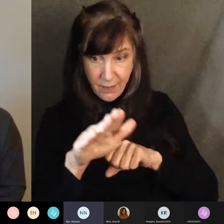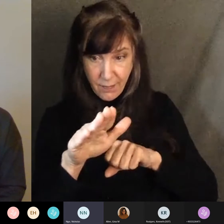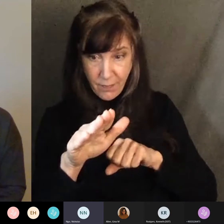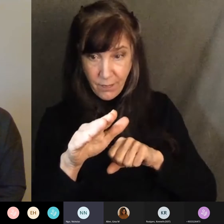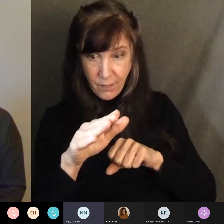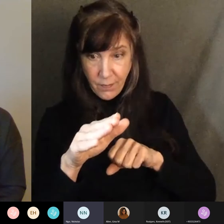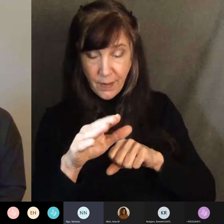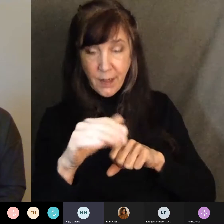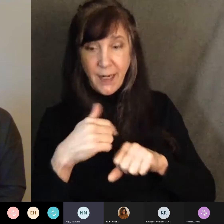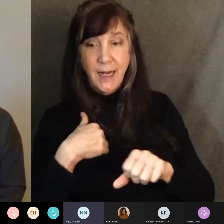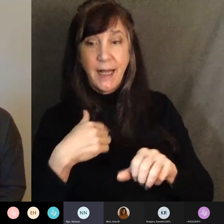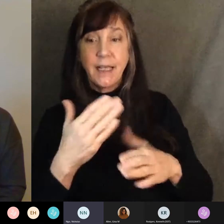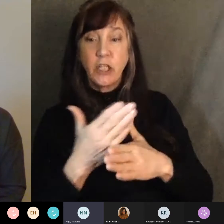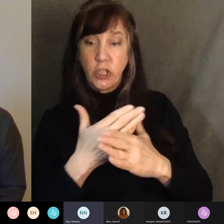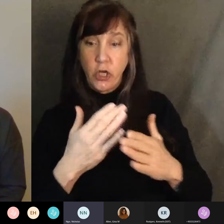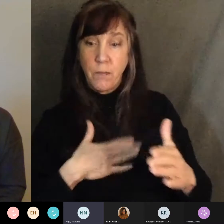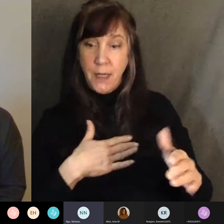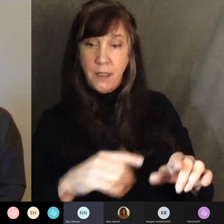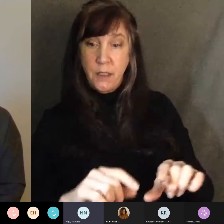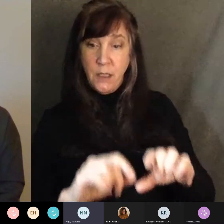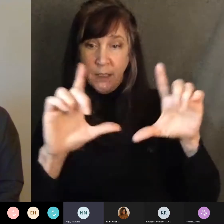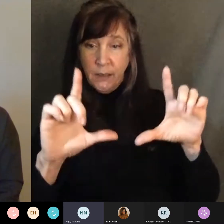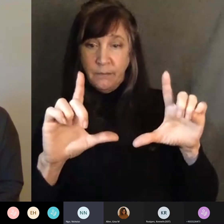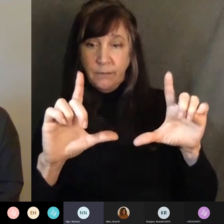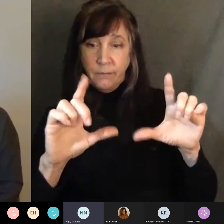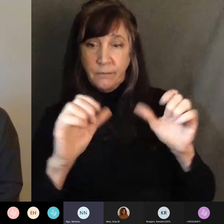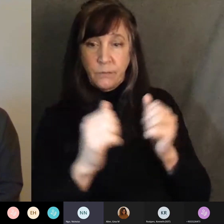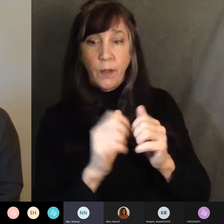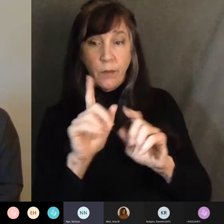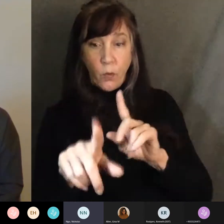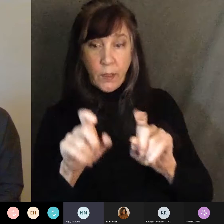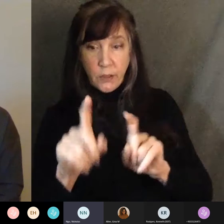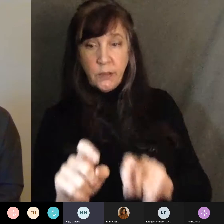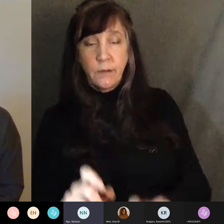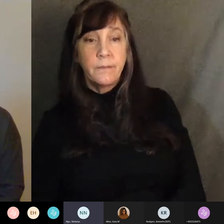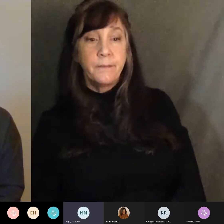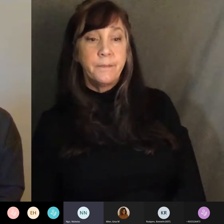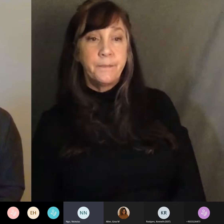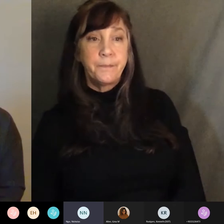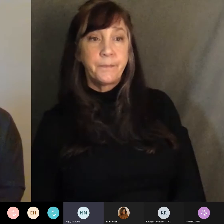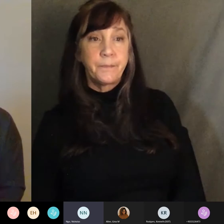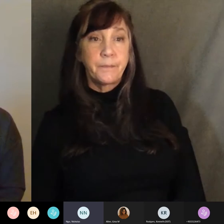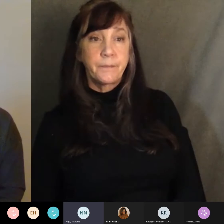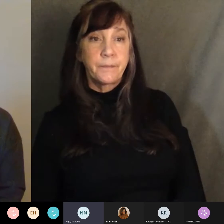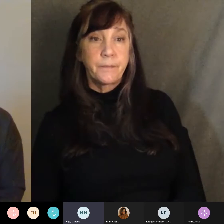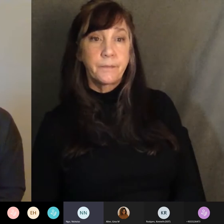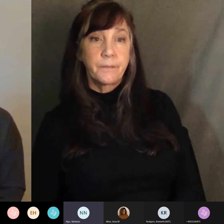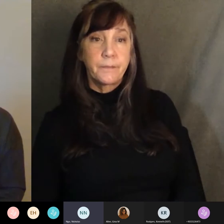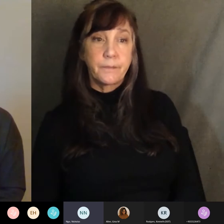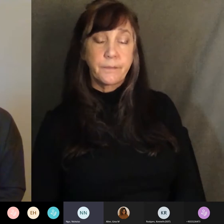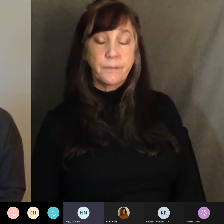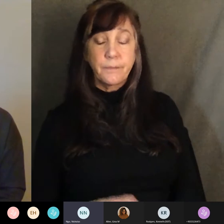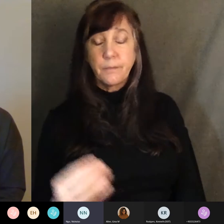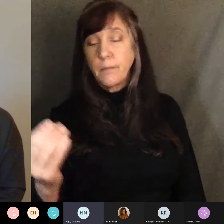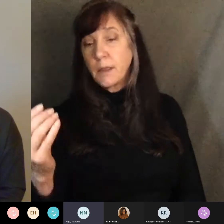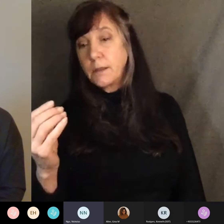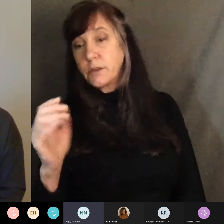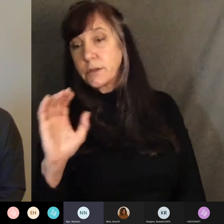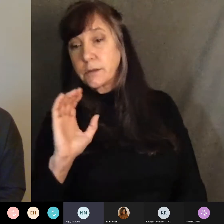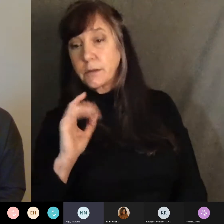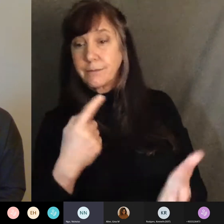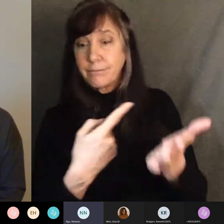share my screen here with the questions. and just having a conversation in terms